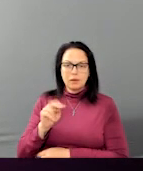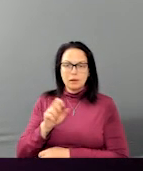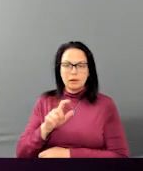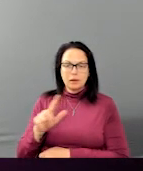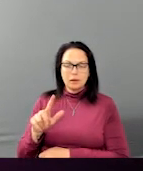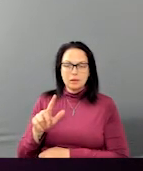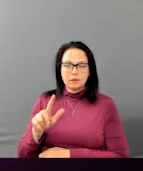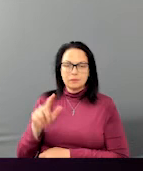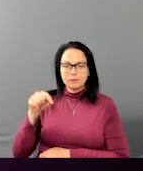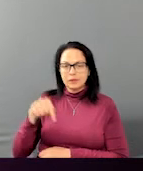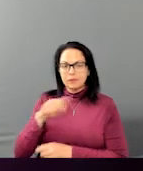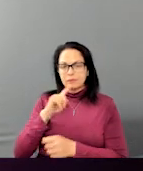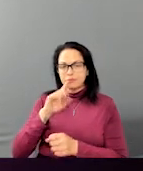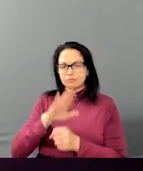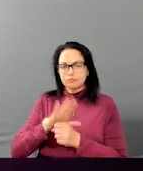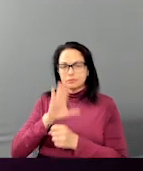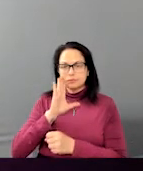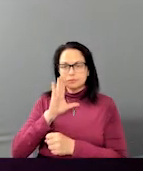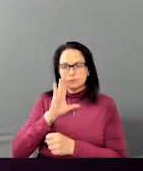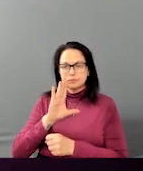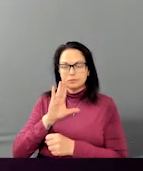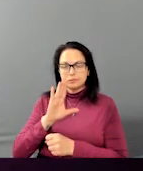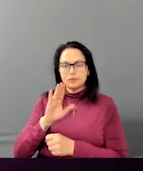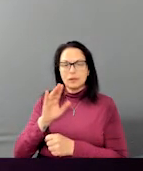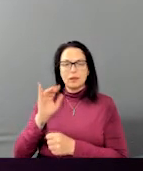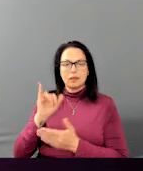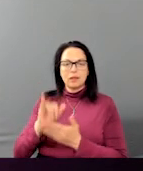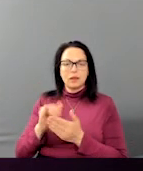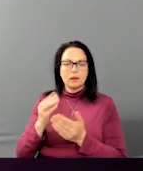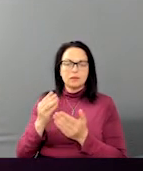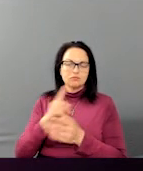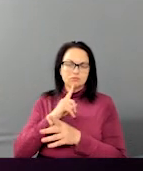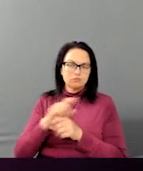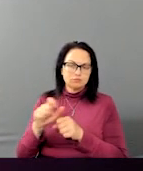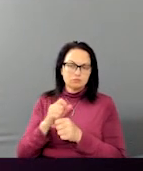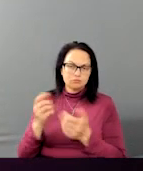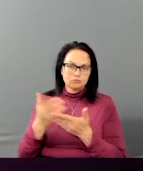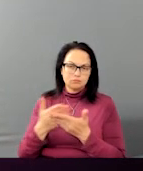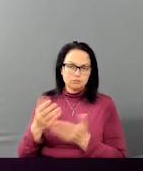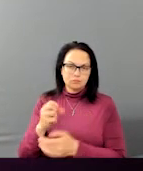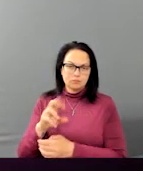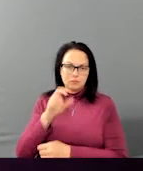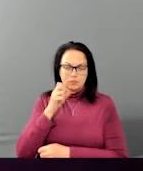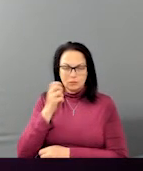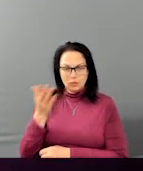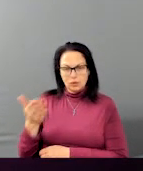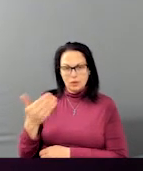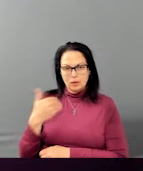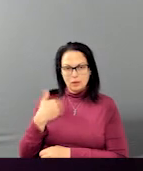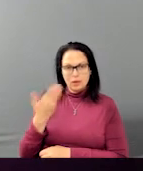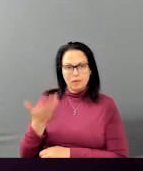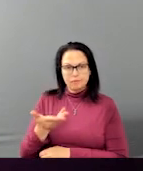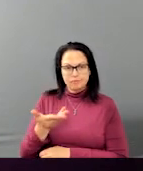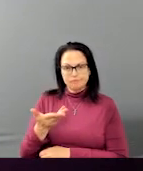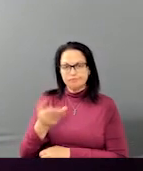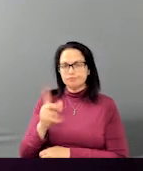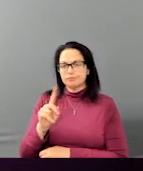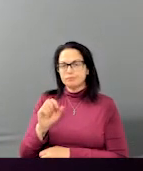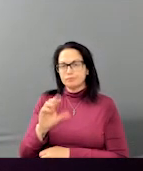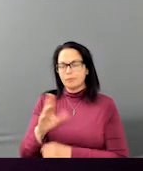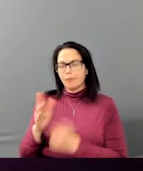then verify if this thing exists or not. So right there, I have to be in the document. So it's easier